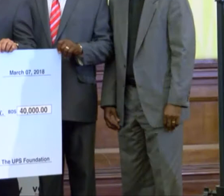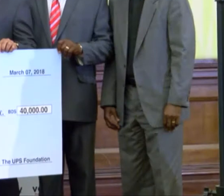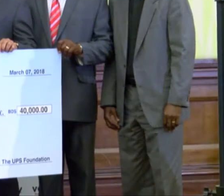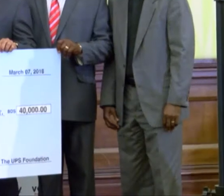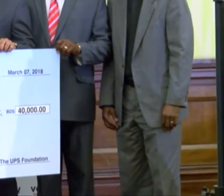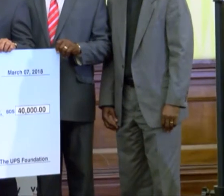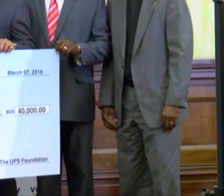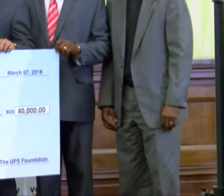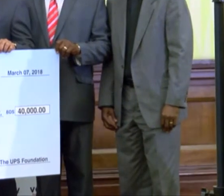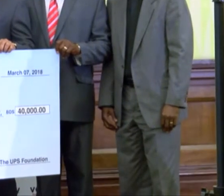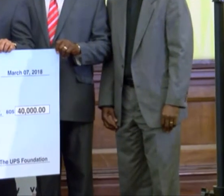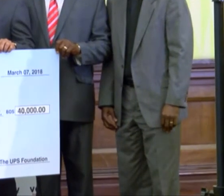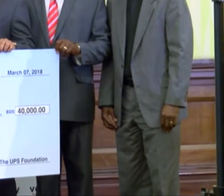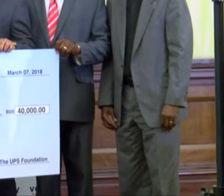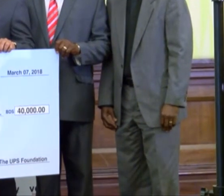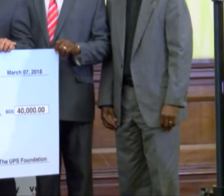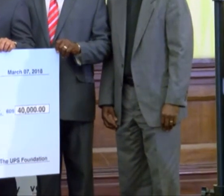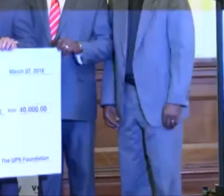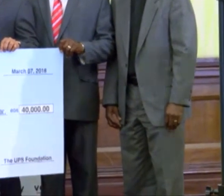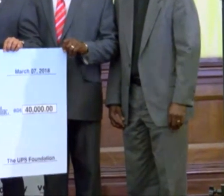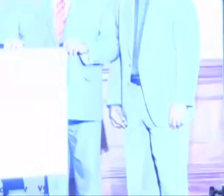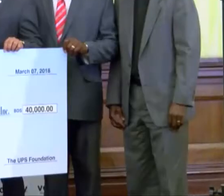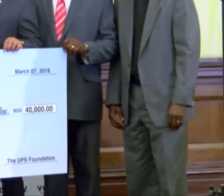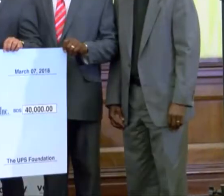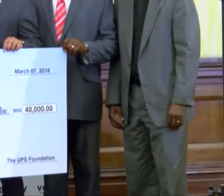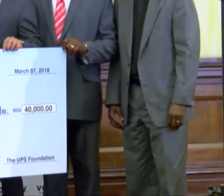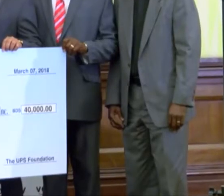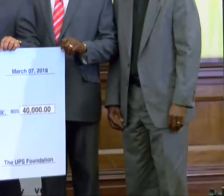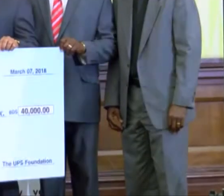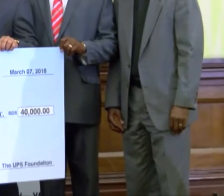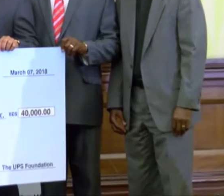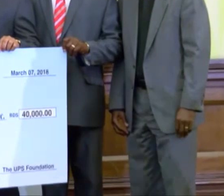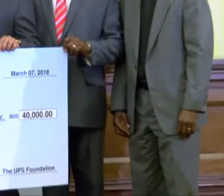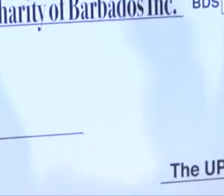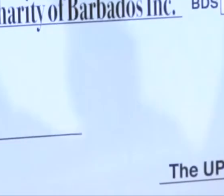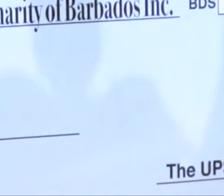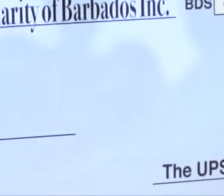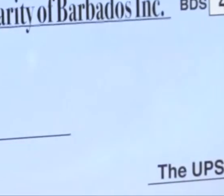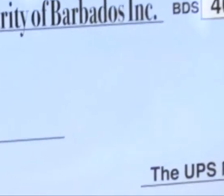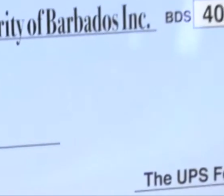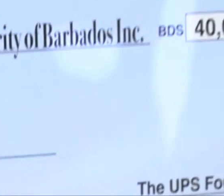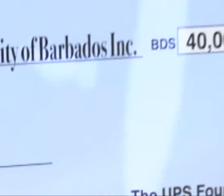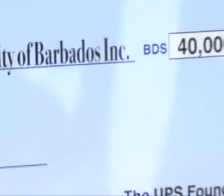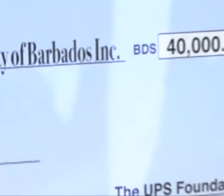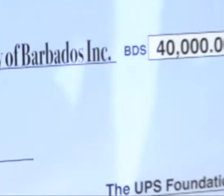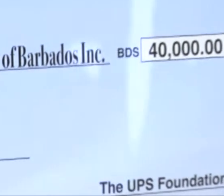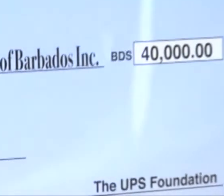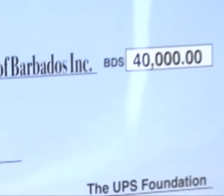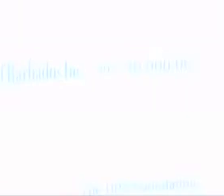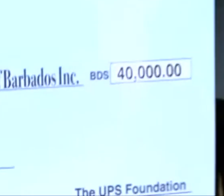donated $40,000 that will go towards Variety's Life Skills Training Project, which offers tutoring and mentoring